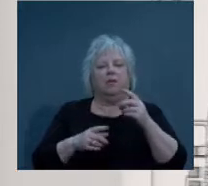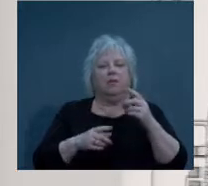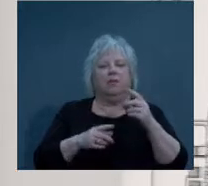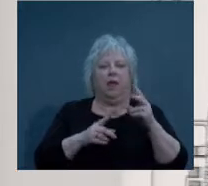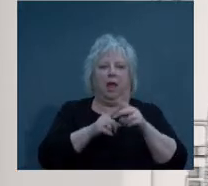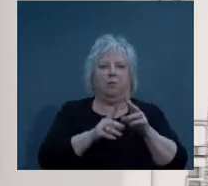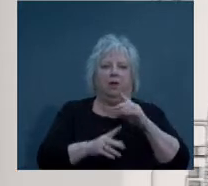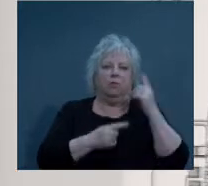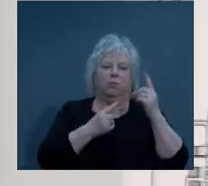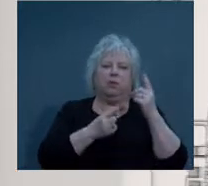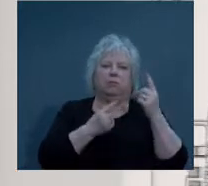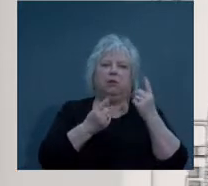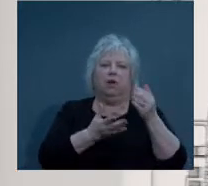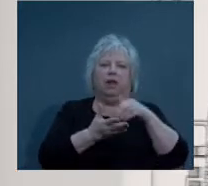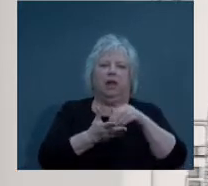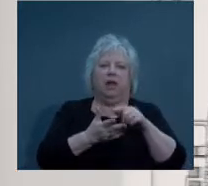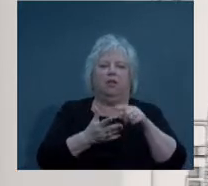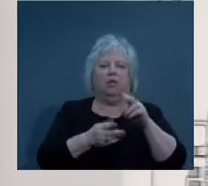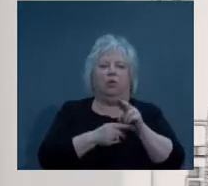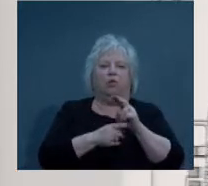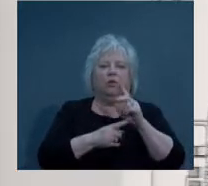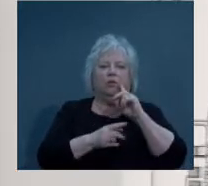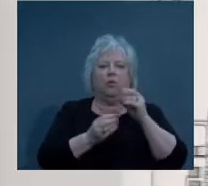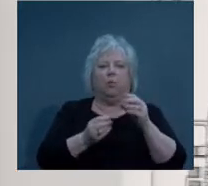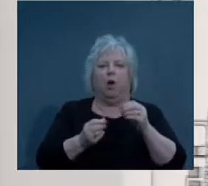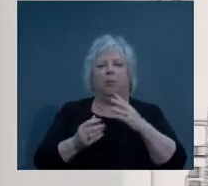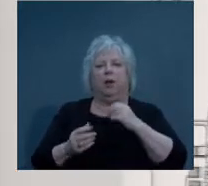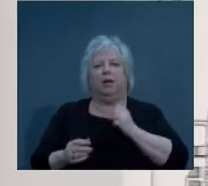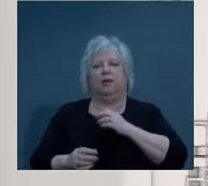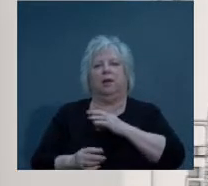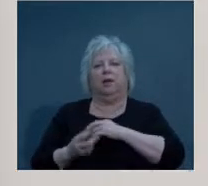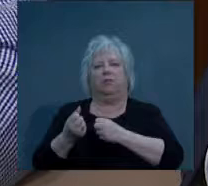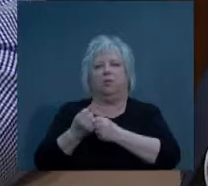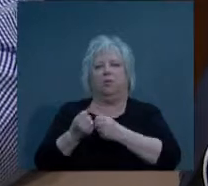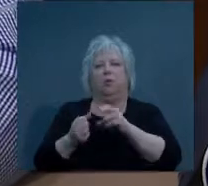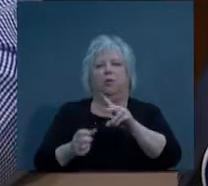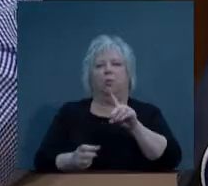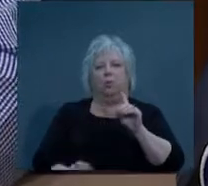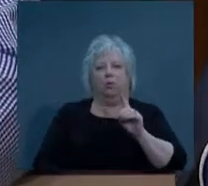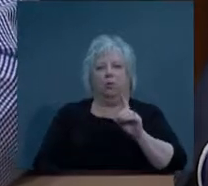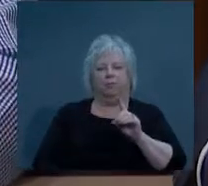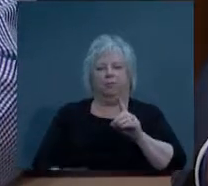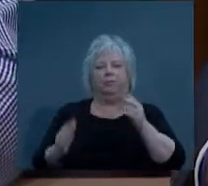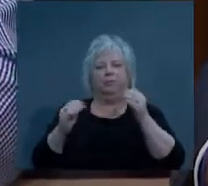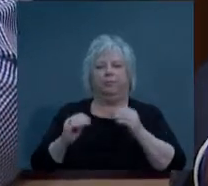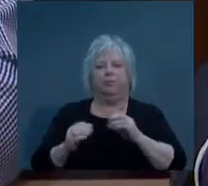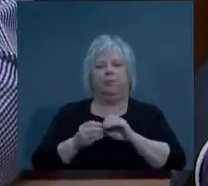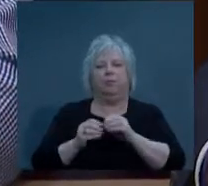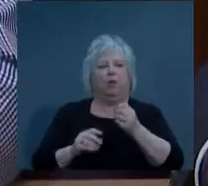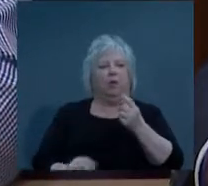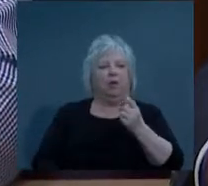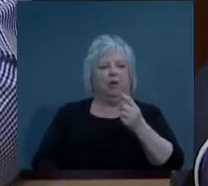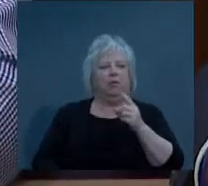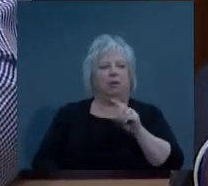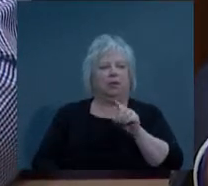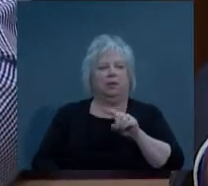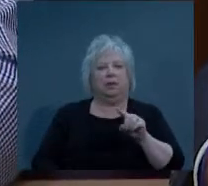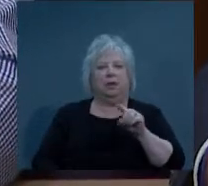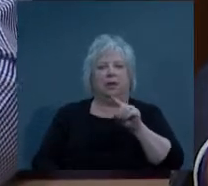for the property. Staff recommends approval of the withdrawal request. Item 11, file